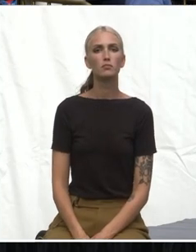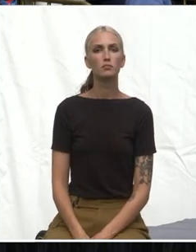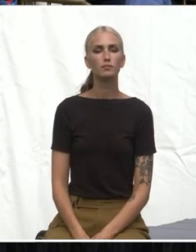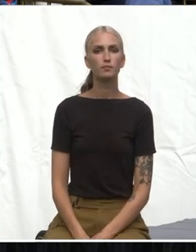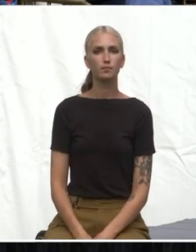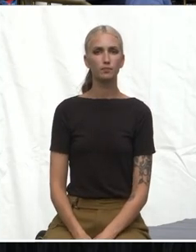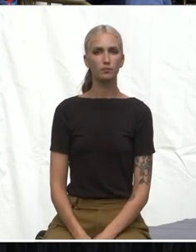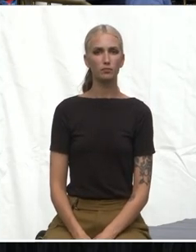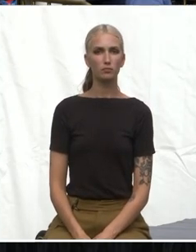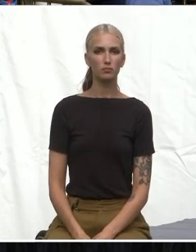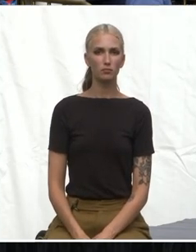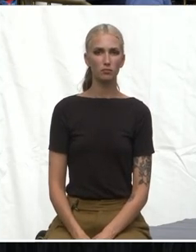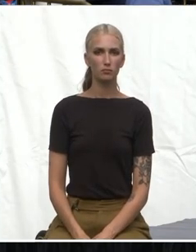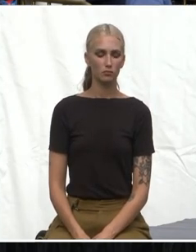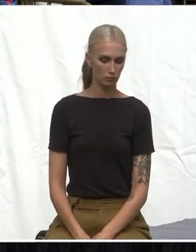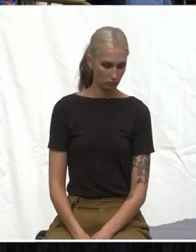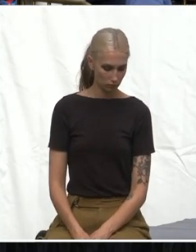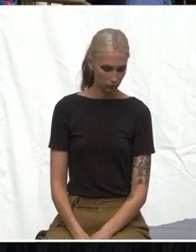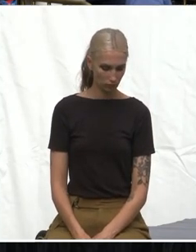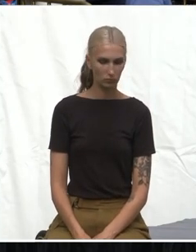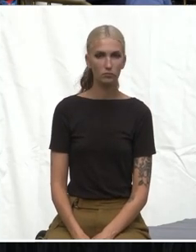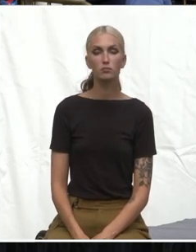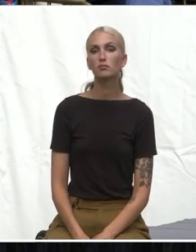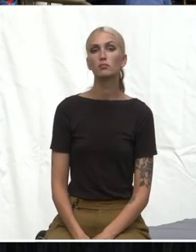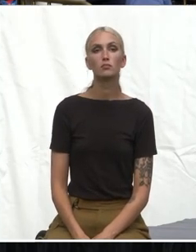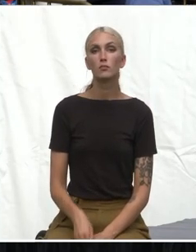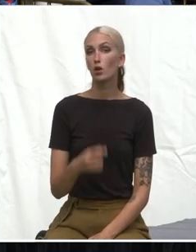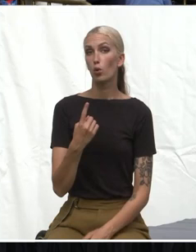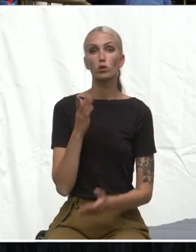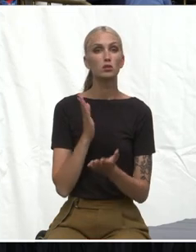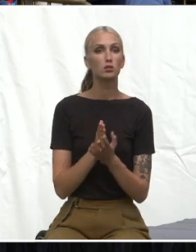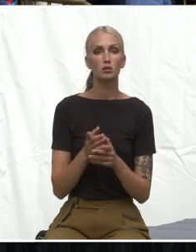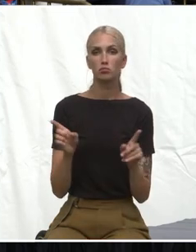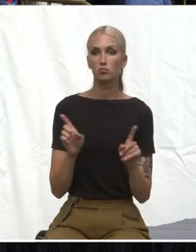One really concrete thing that we do,